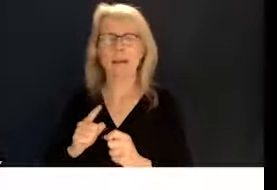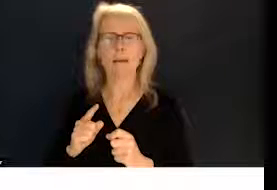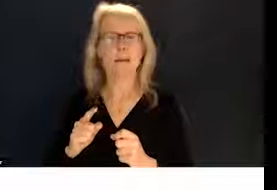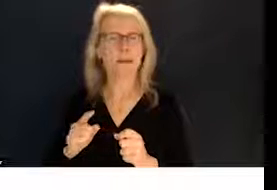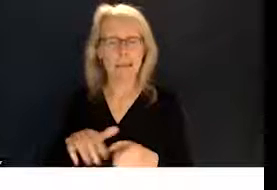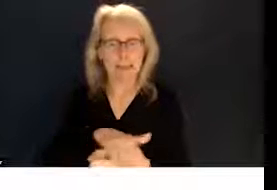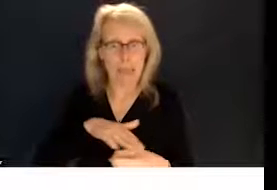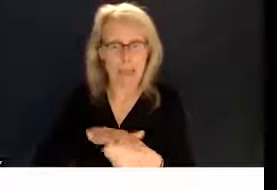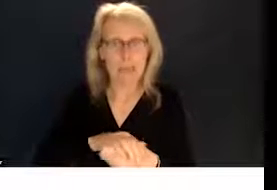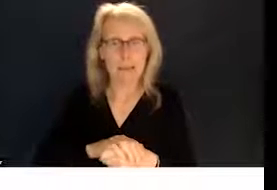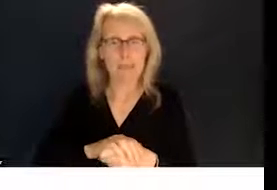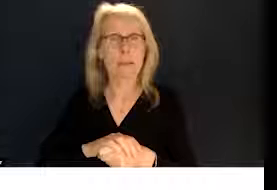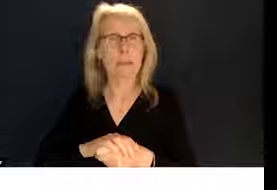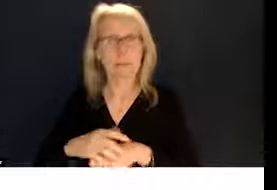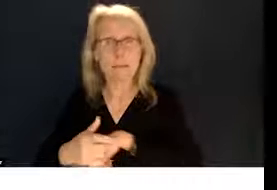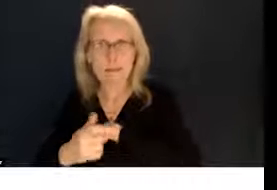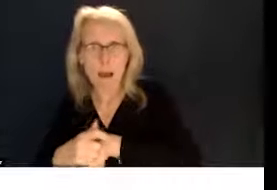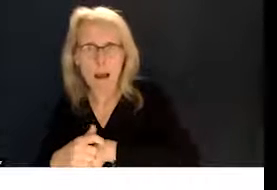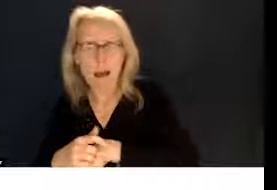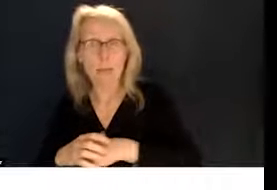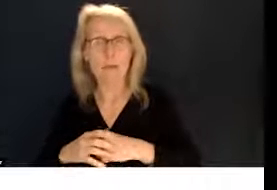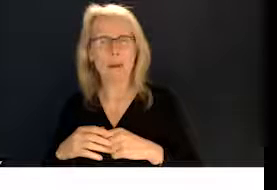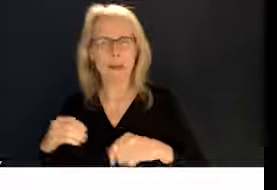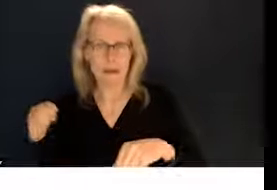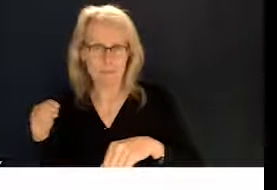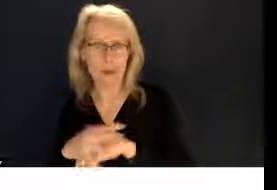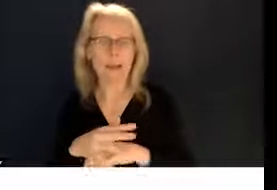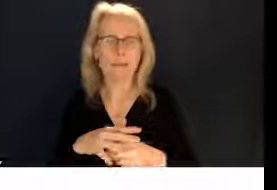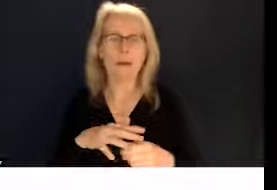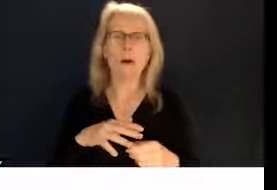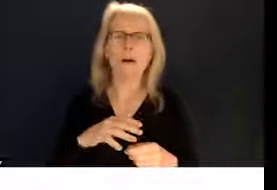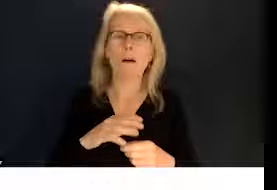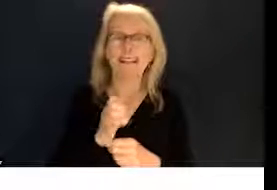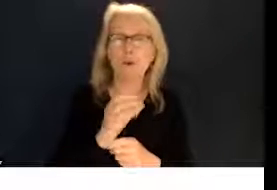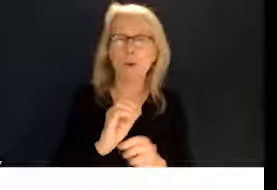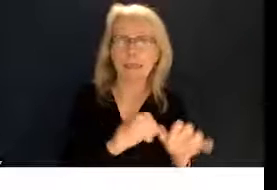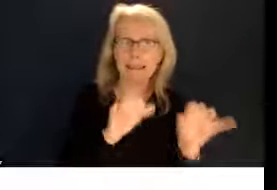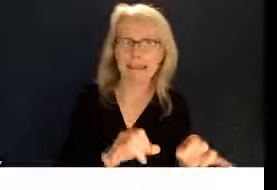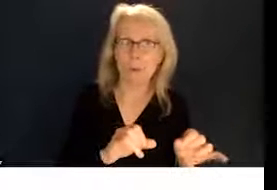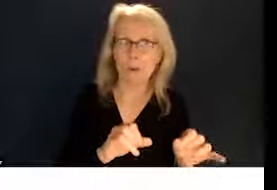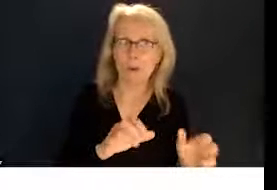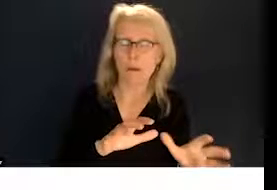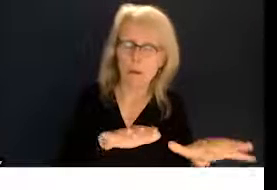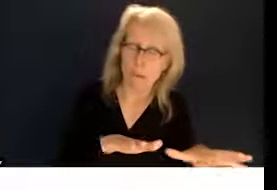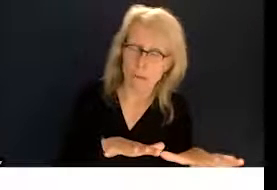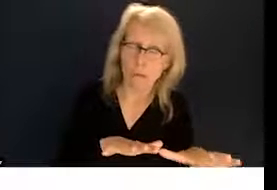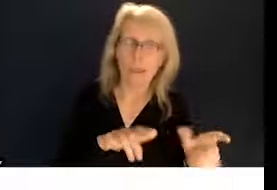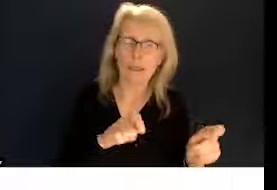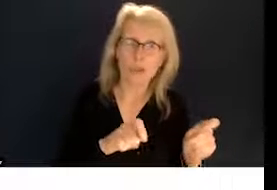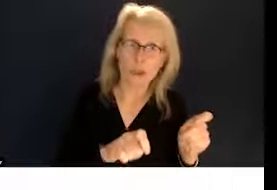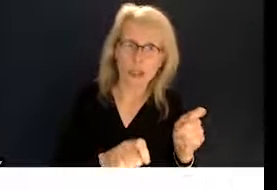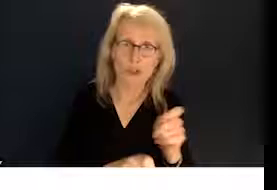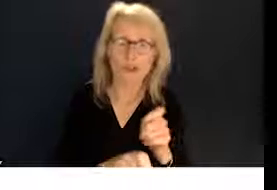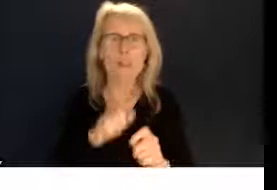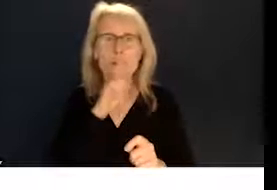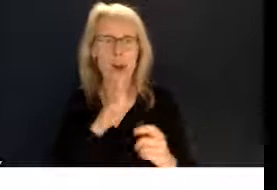how profound these impacts can be on an ecosystem's ability to change. So not just the state at where it is,